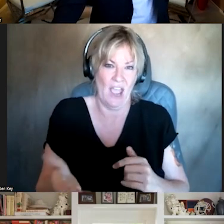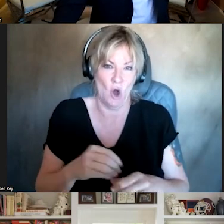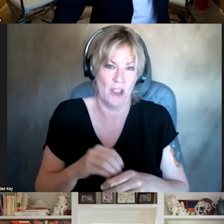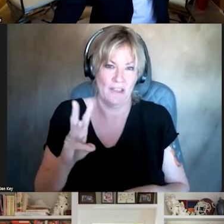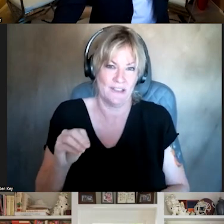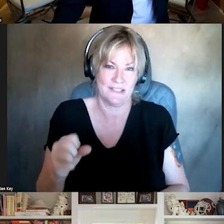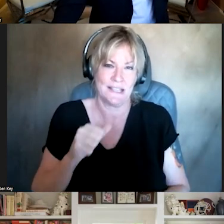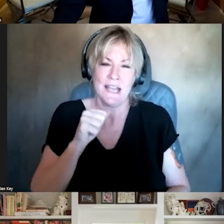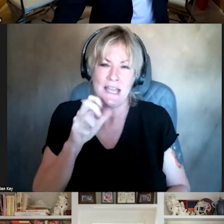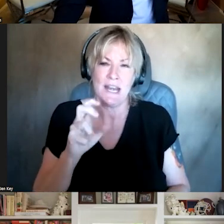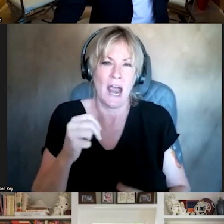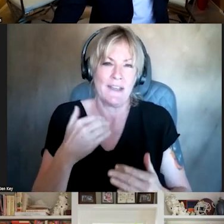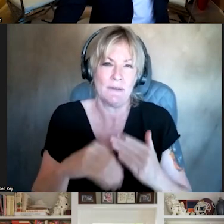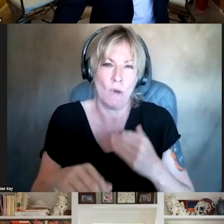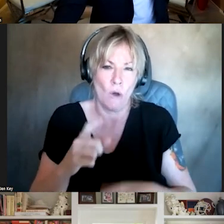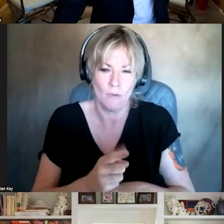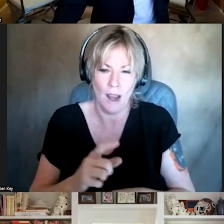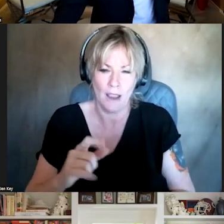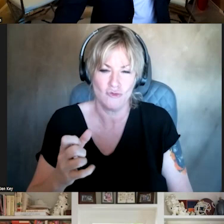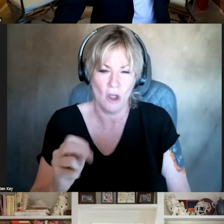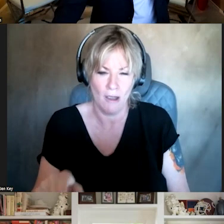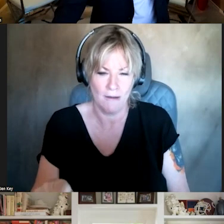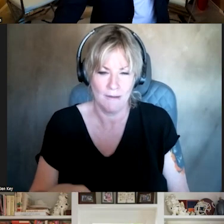were even born yet, were we, John Snook?